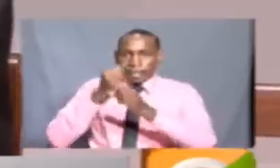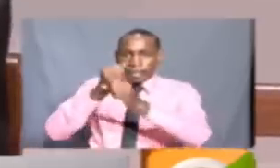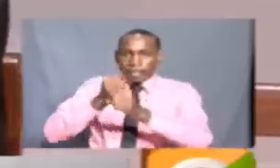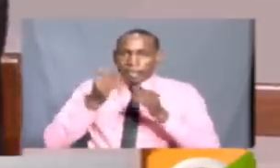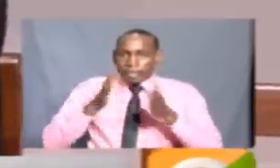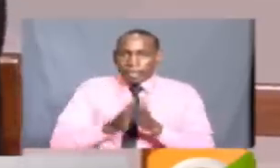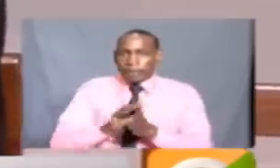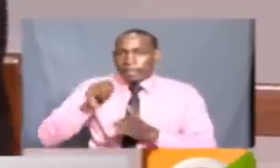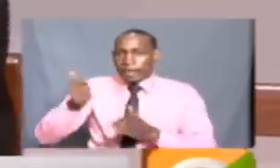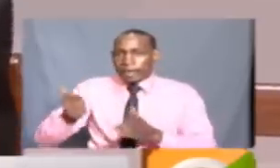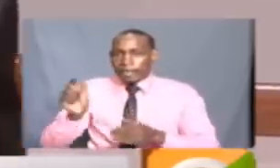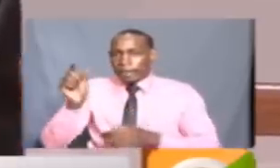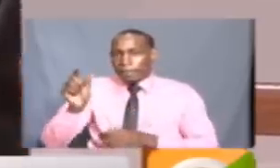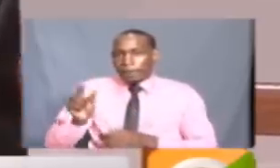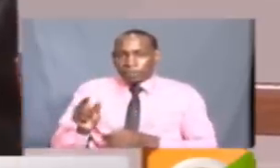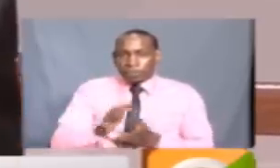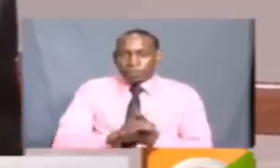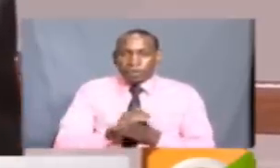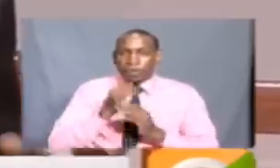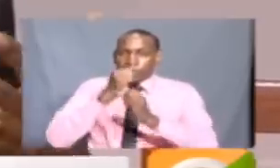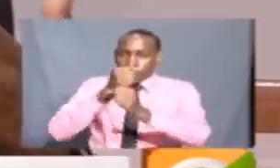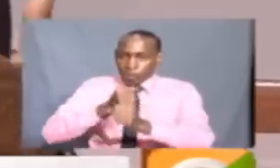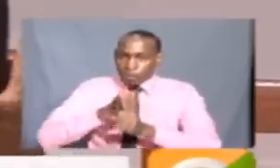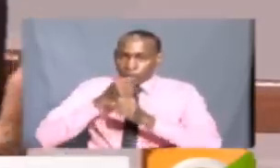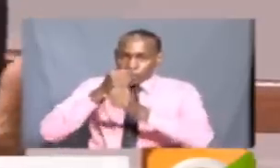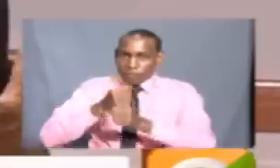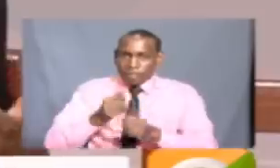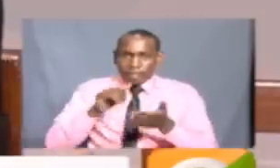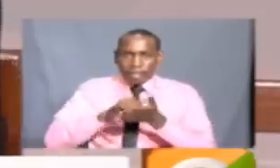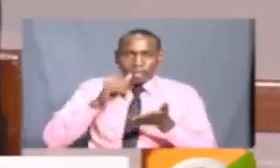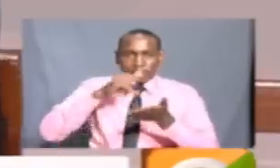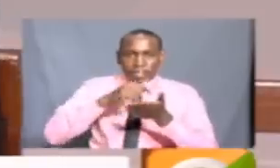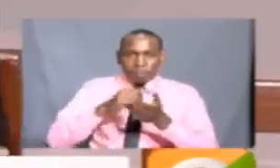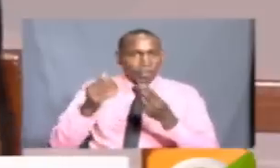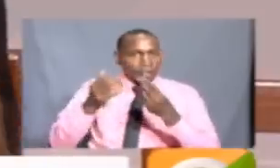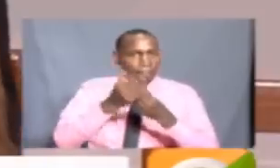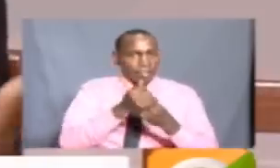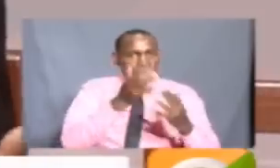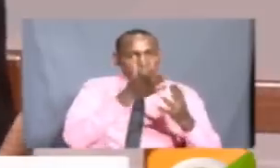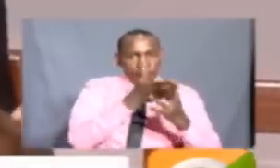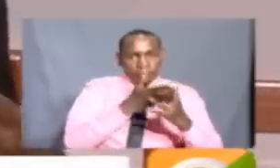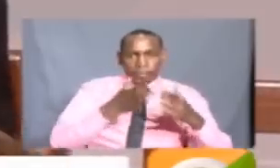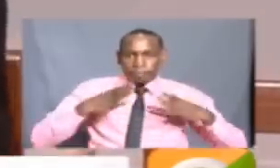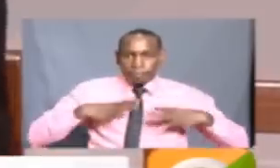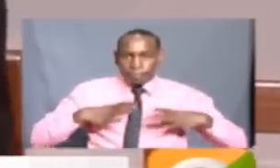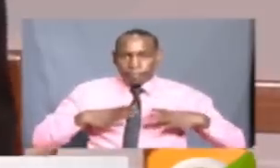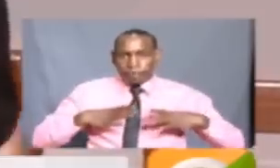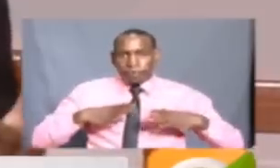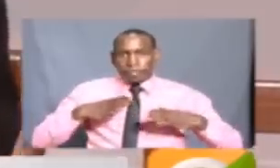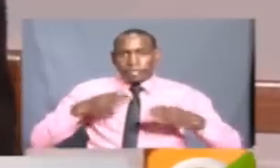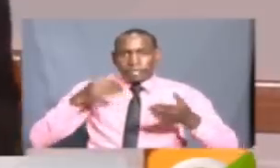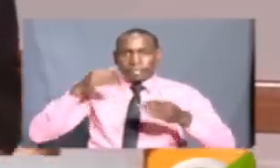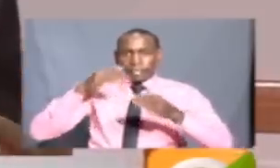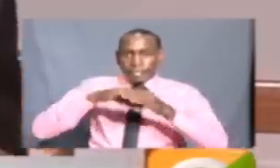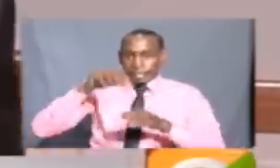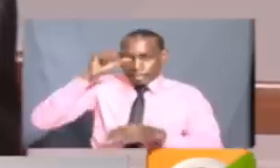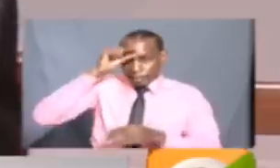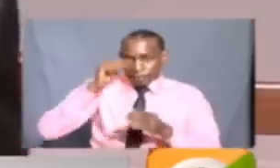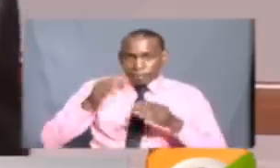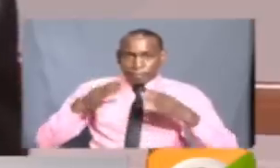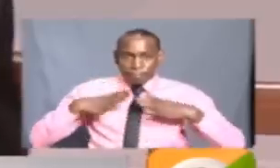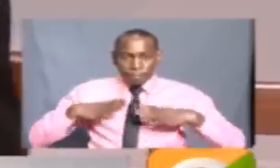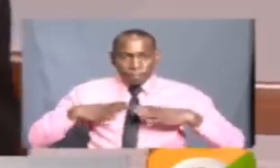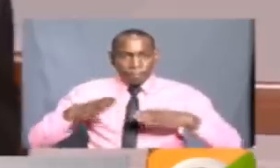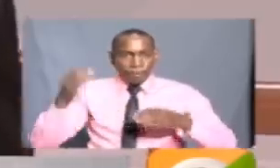everyone else is the horse. Mm. And that includes the partnership between the people in government, the people in